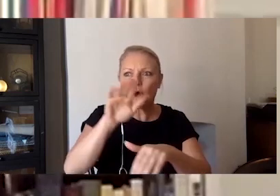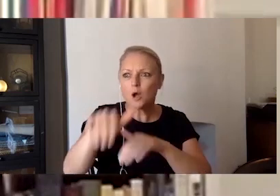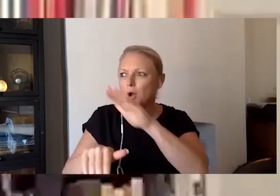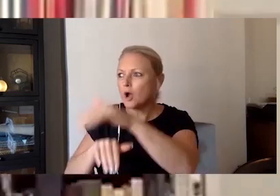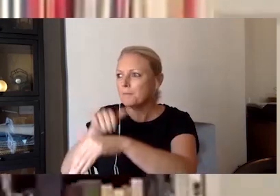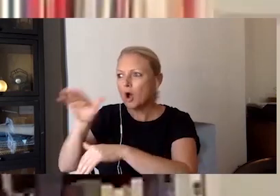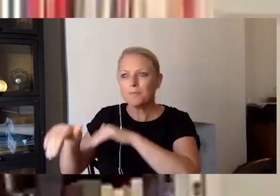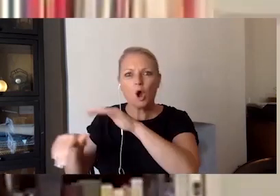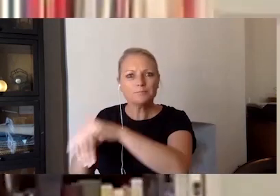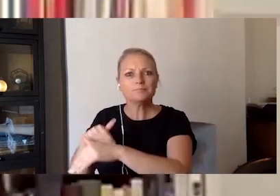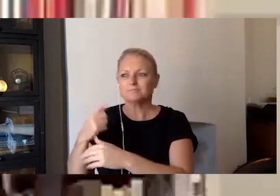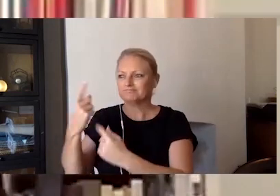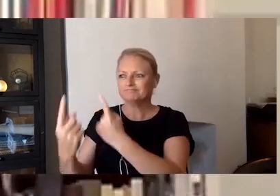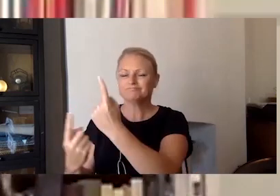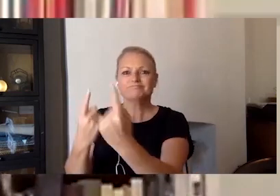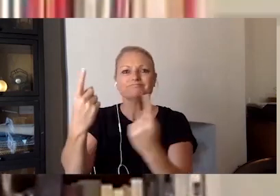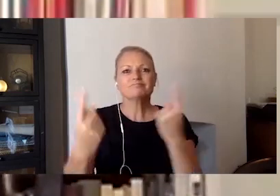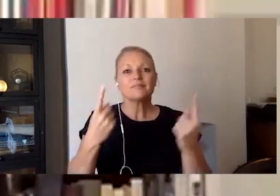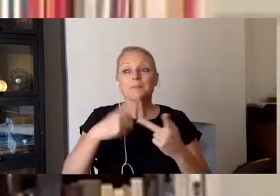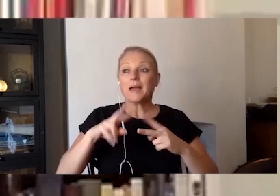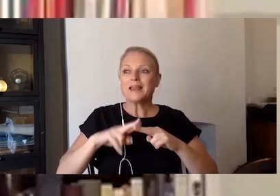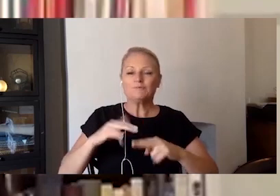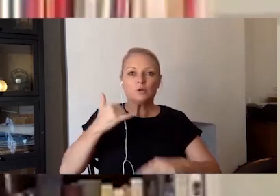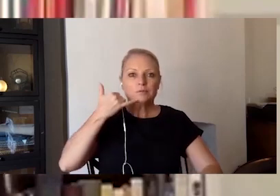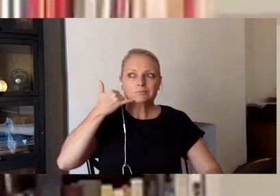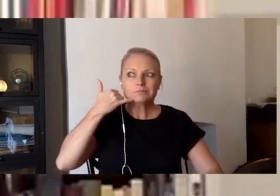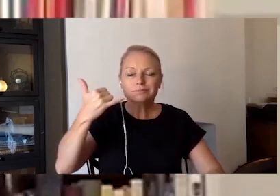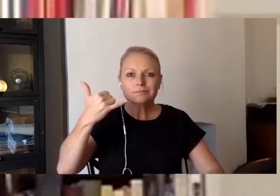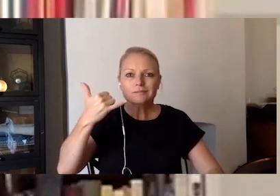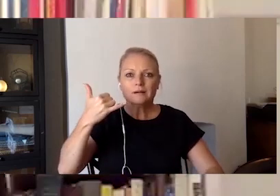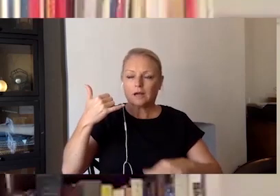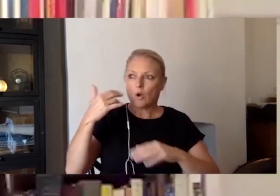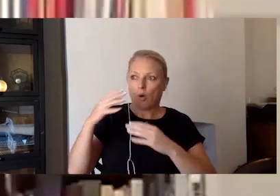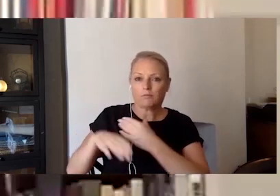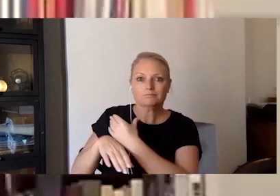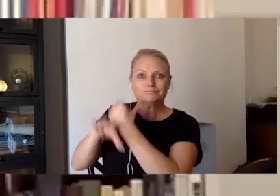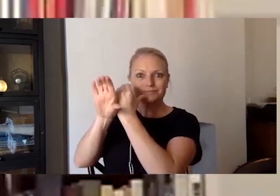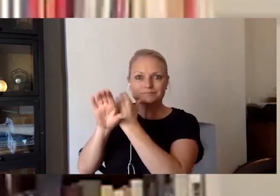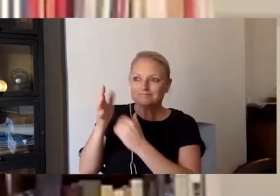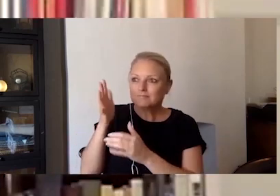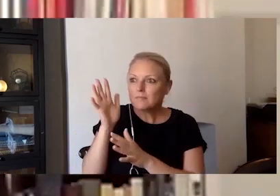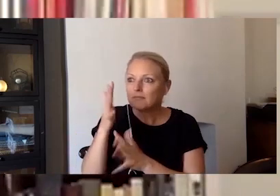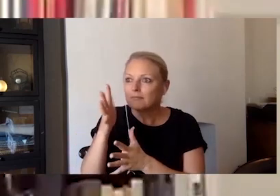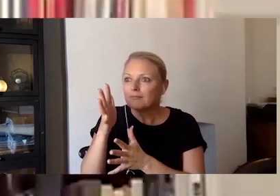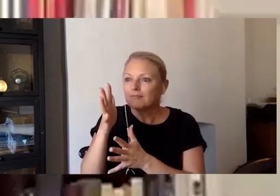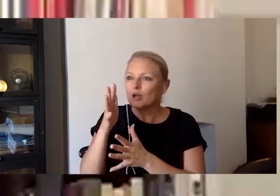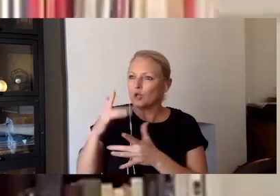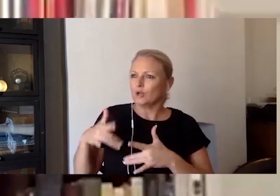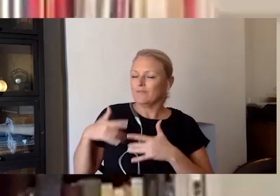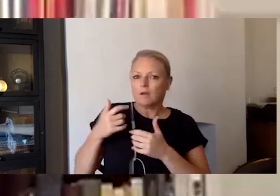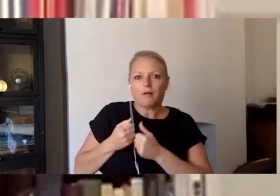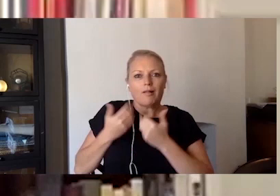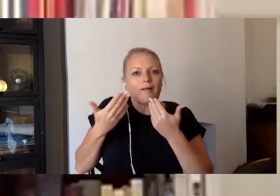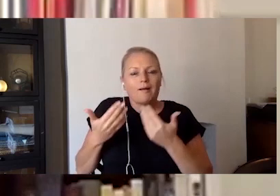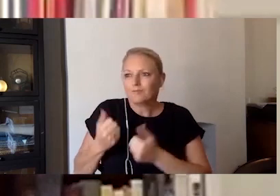with someone can increase your sense of being understood and connecting empathetically with that other person, even when you're